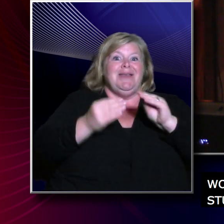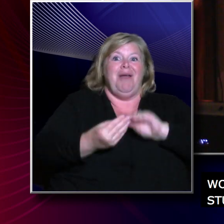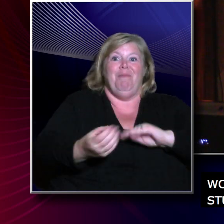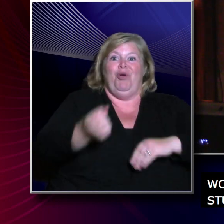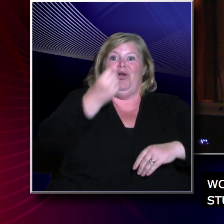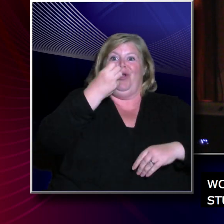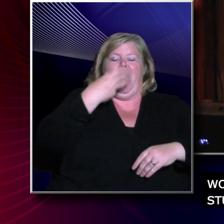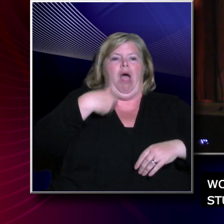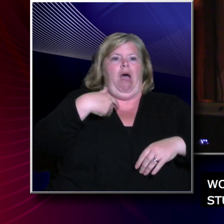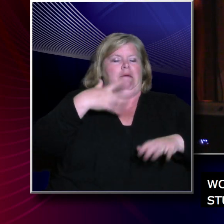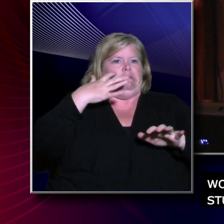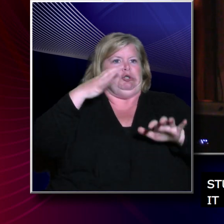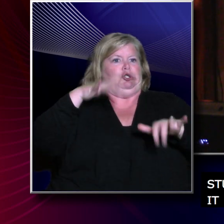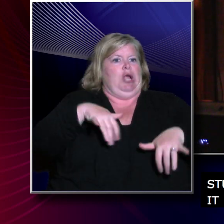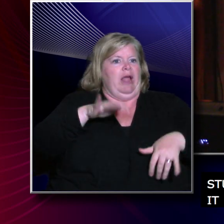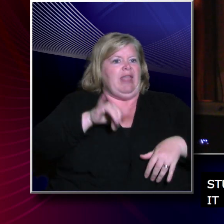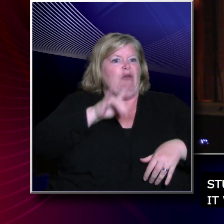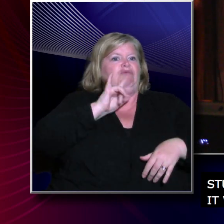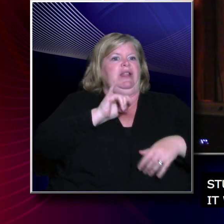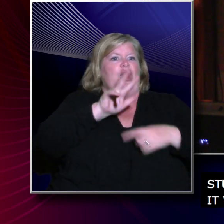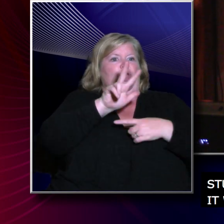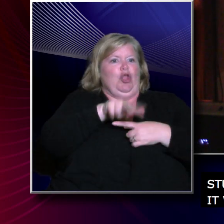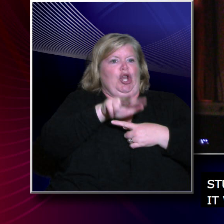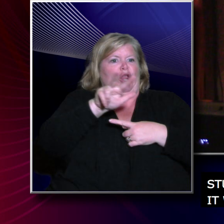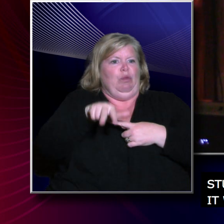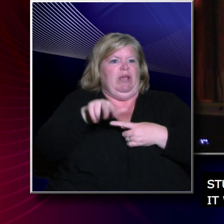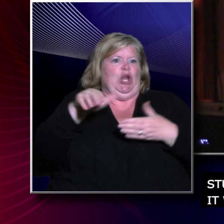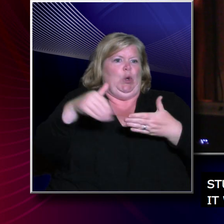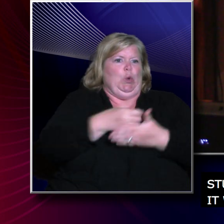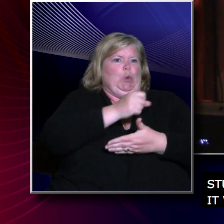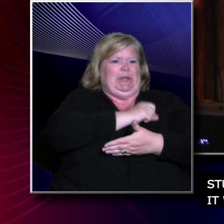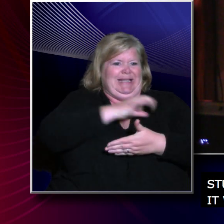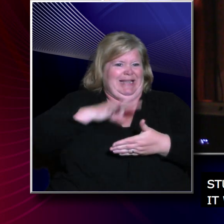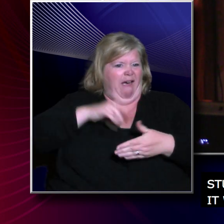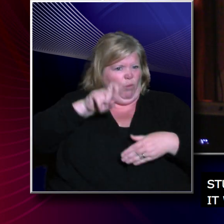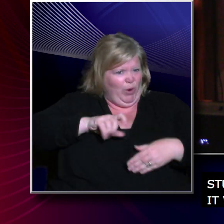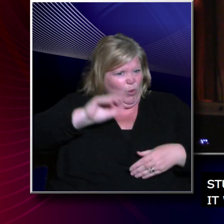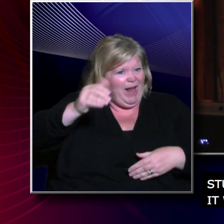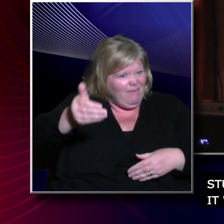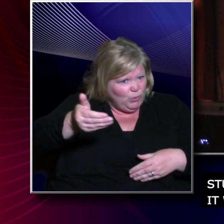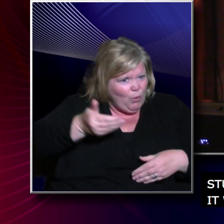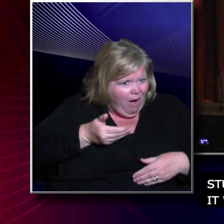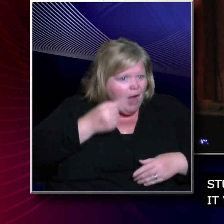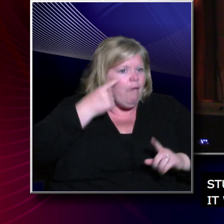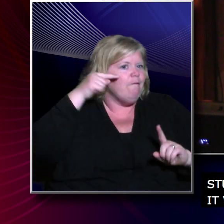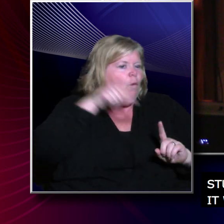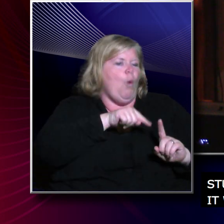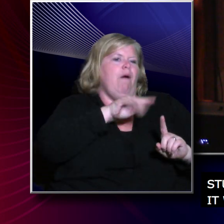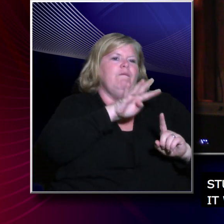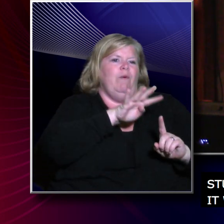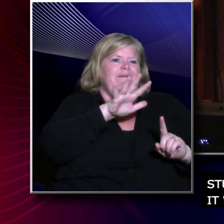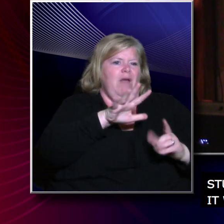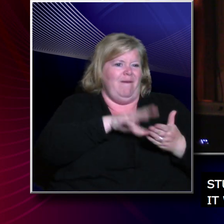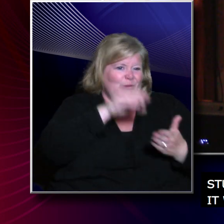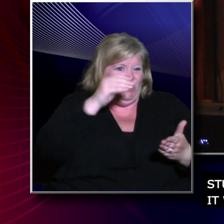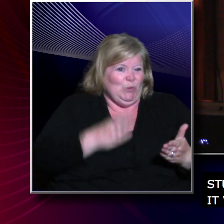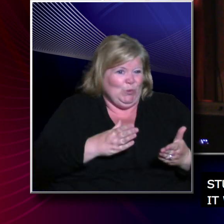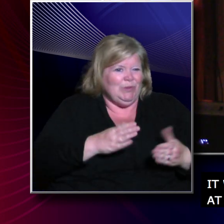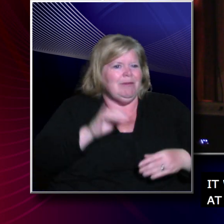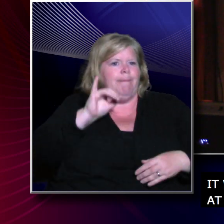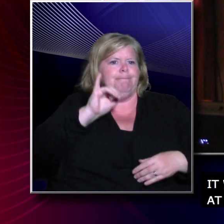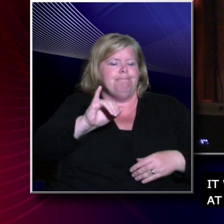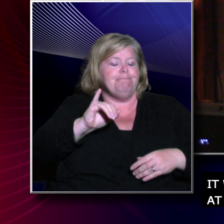was 33 new staff for 45 students. But when I looked at the